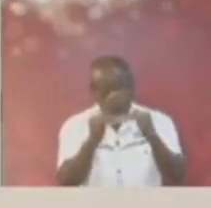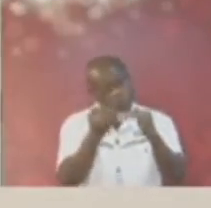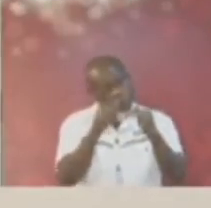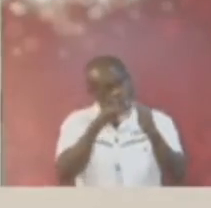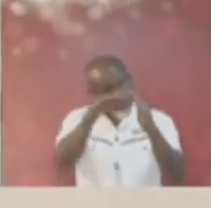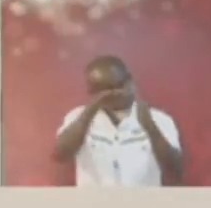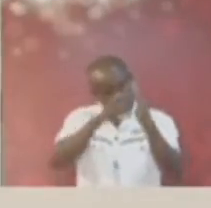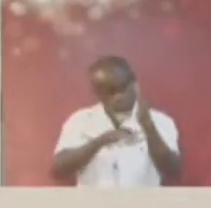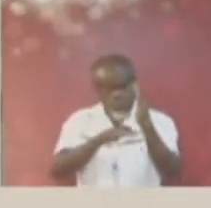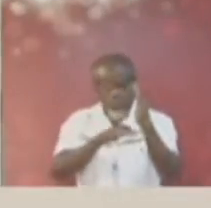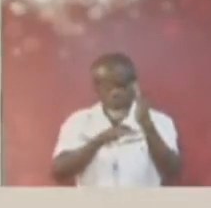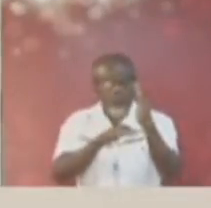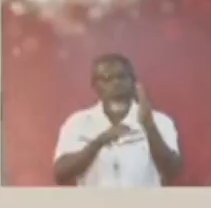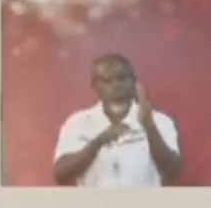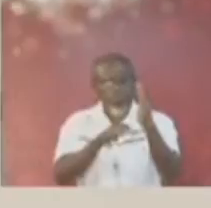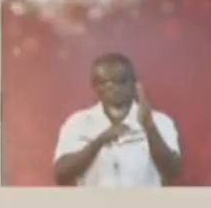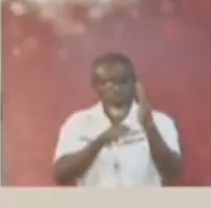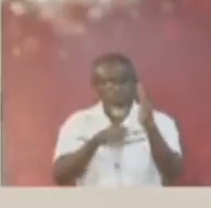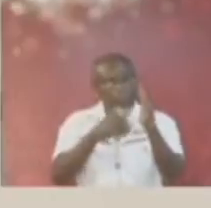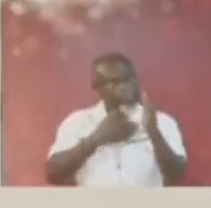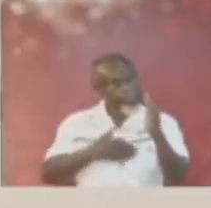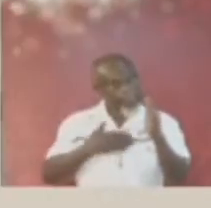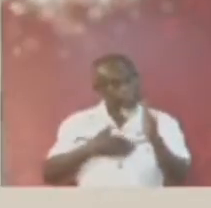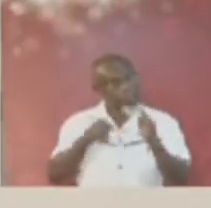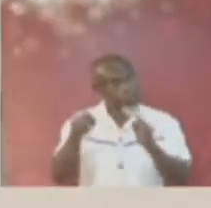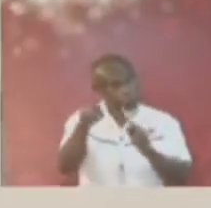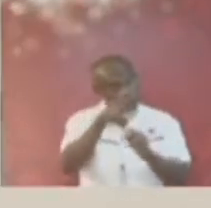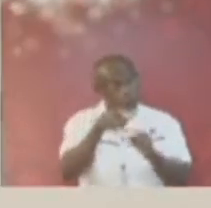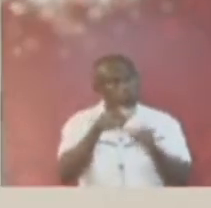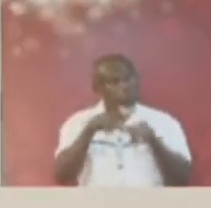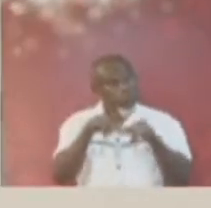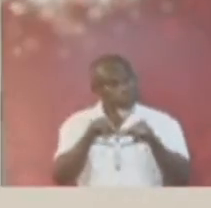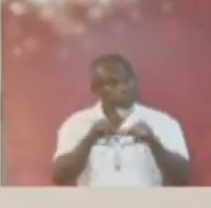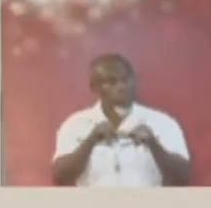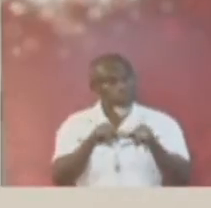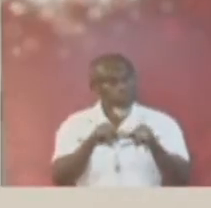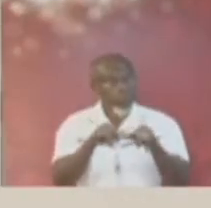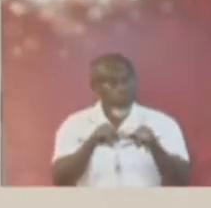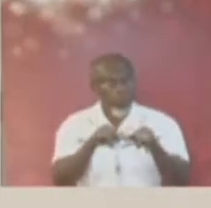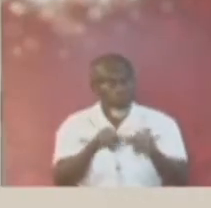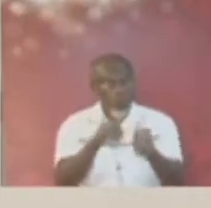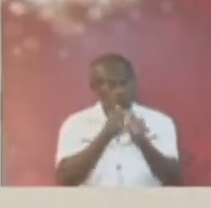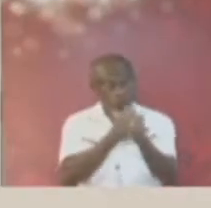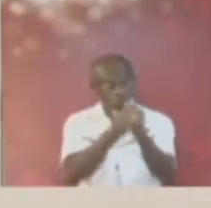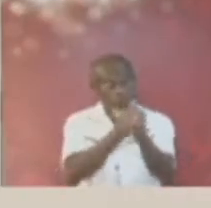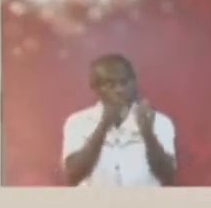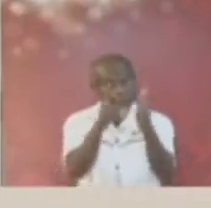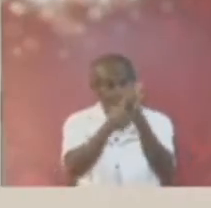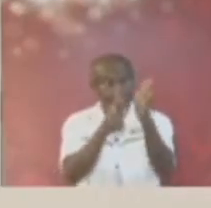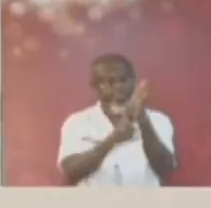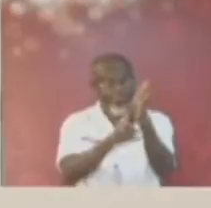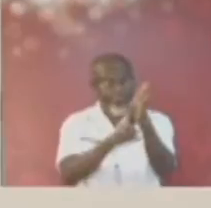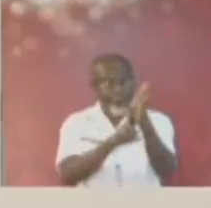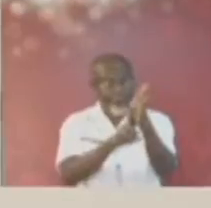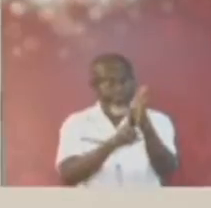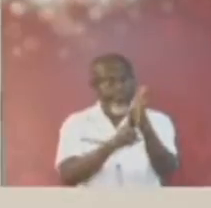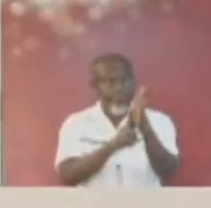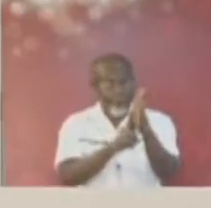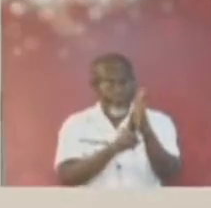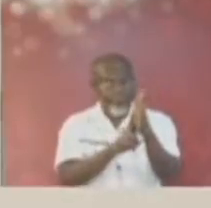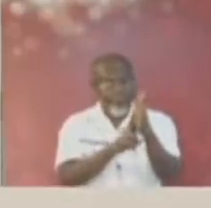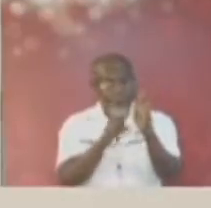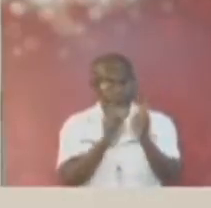to ask people to continue or strengthen what they're doing with respect to the public health measures, the hand sanitization, the